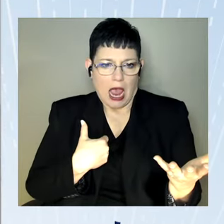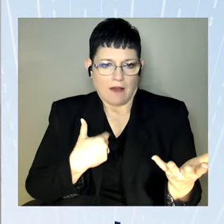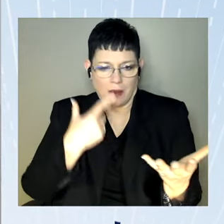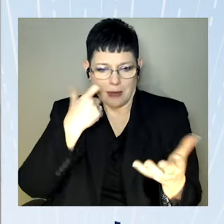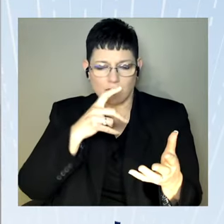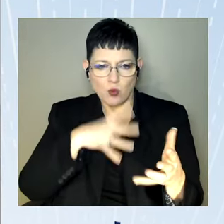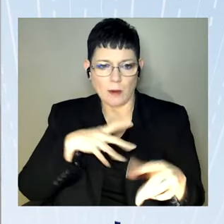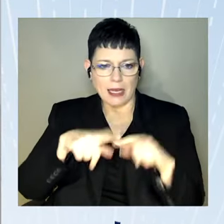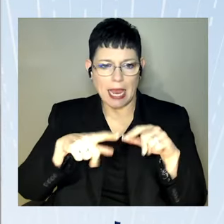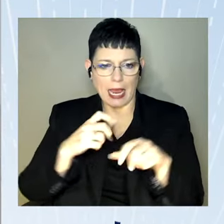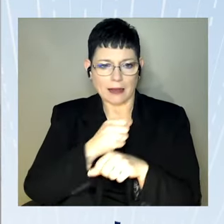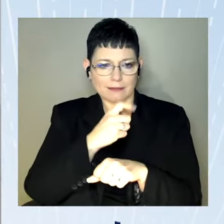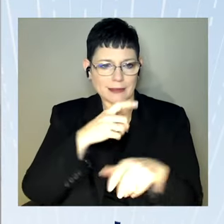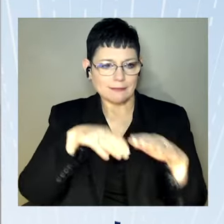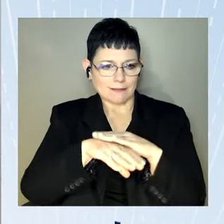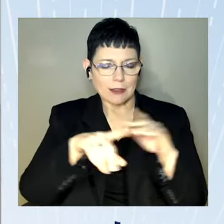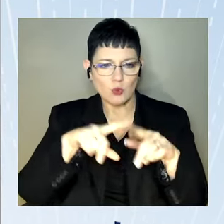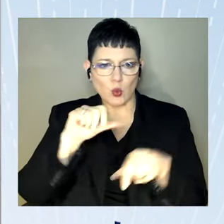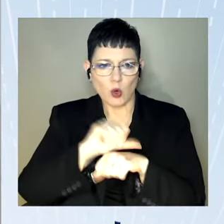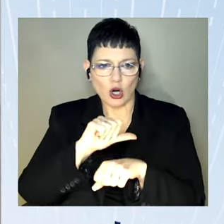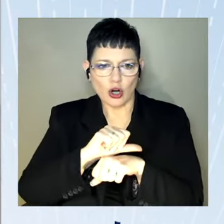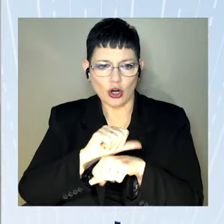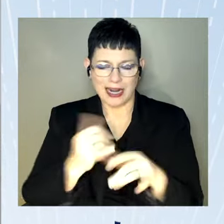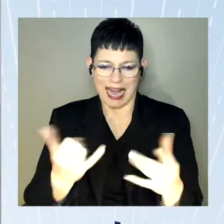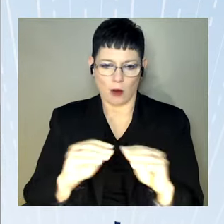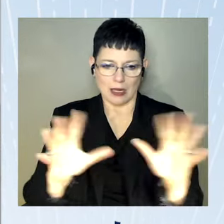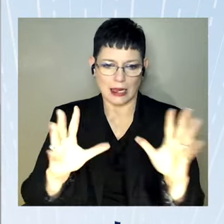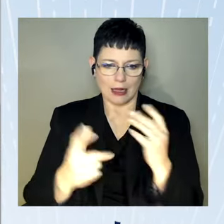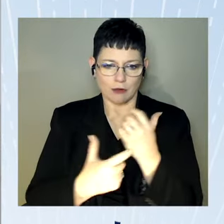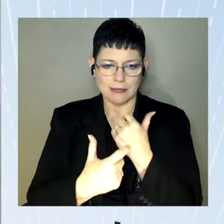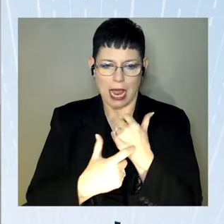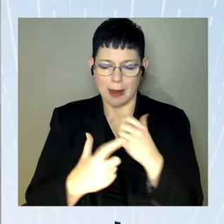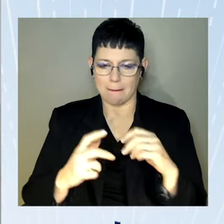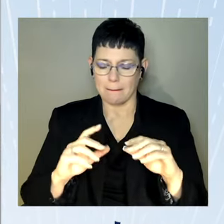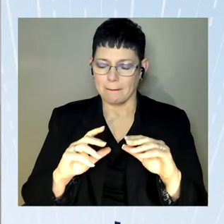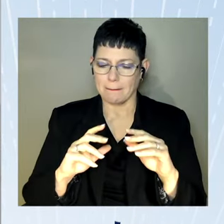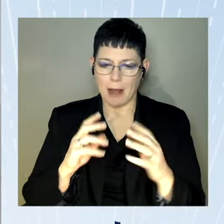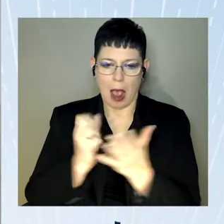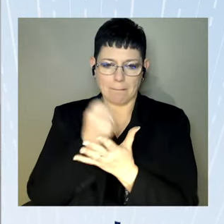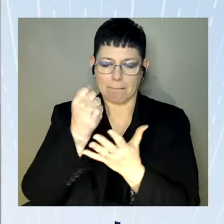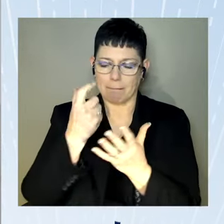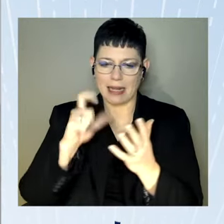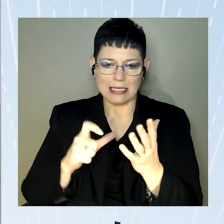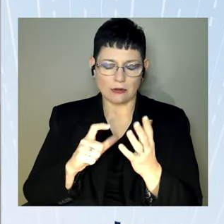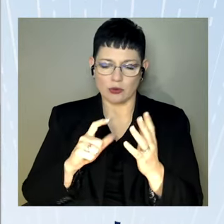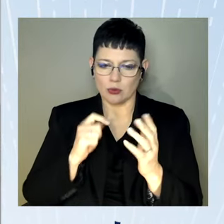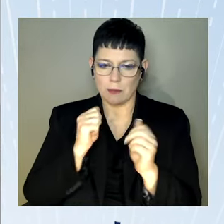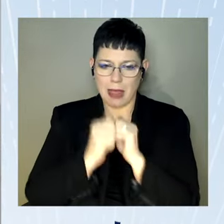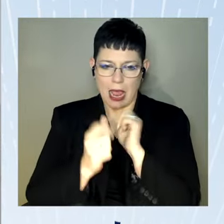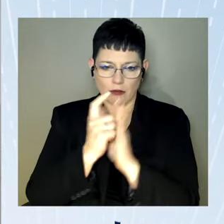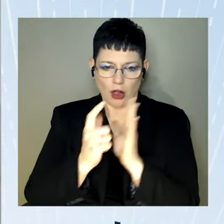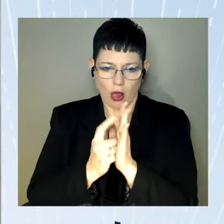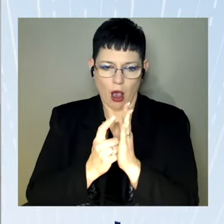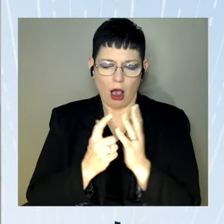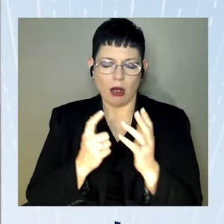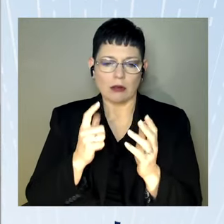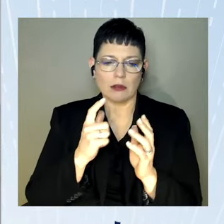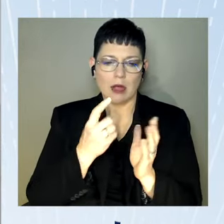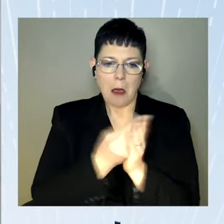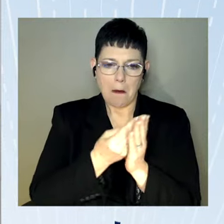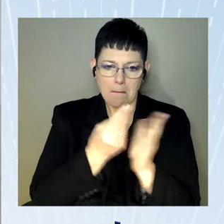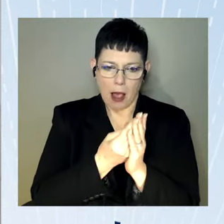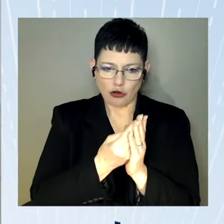is now. We need to get these laws passed. We need to get these provisions in our budget passed, and we will